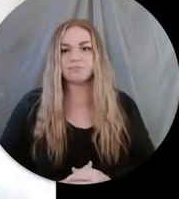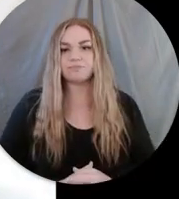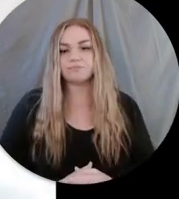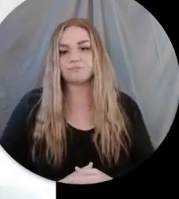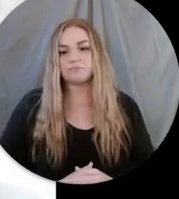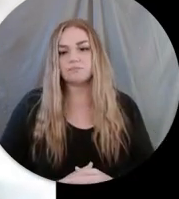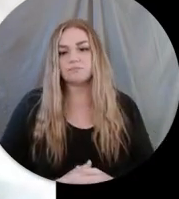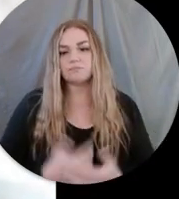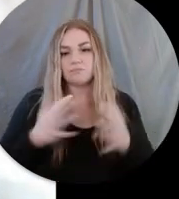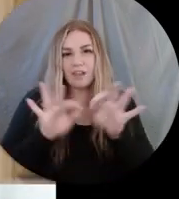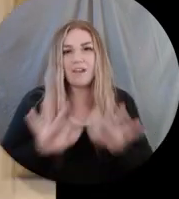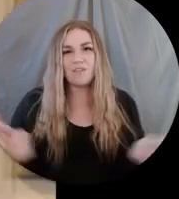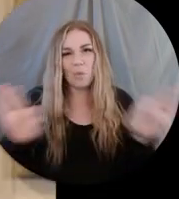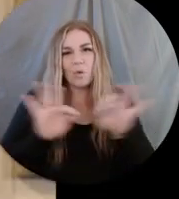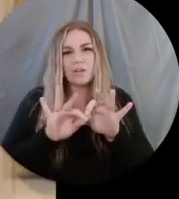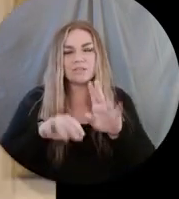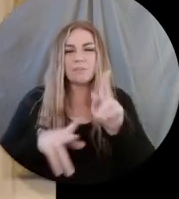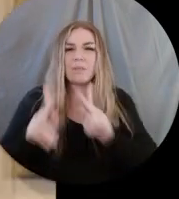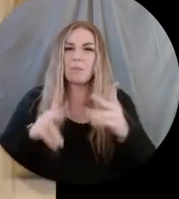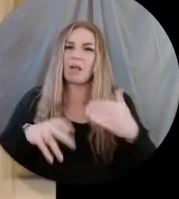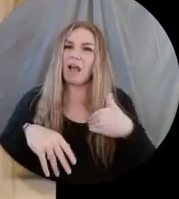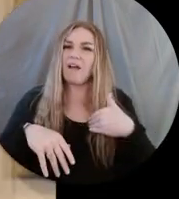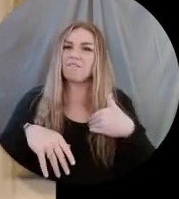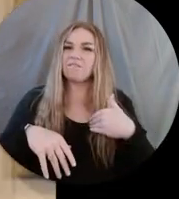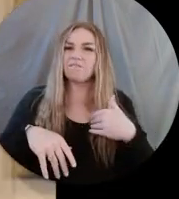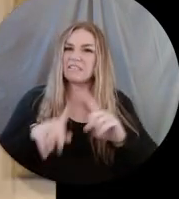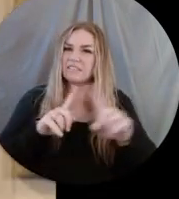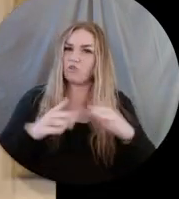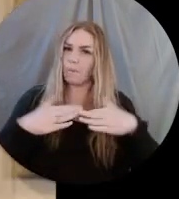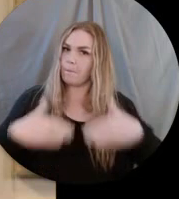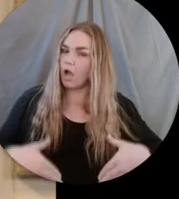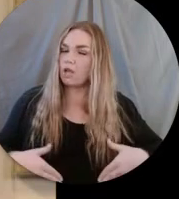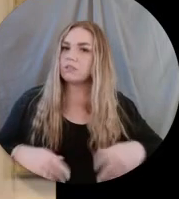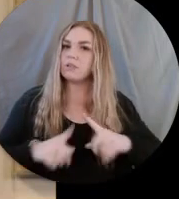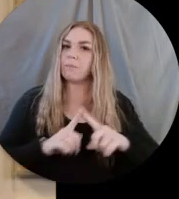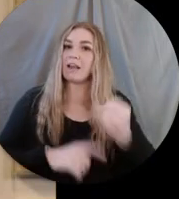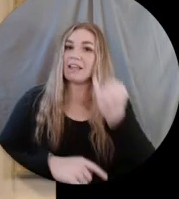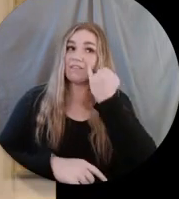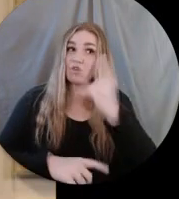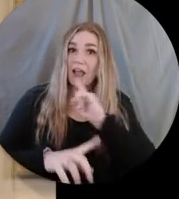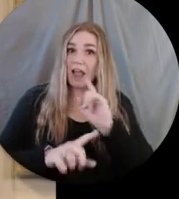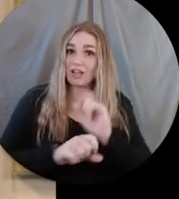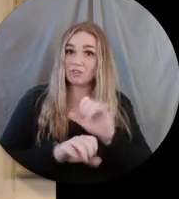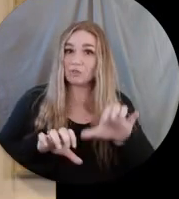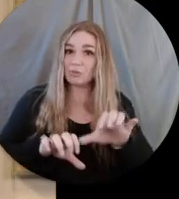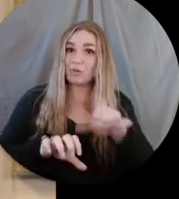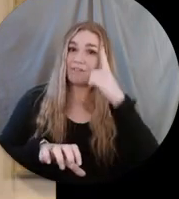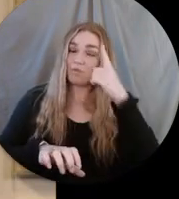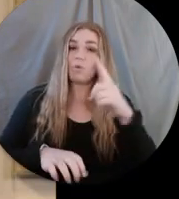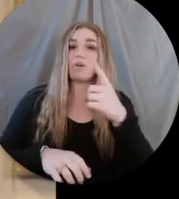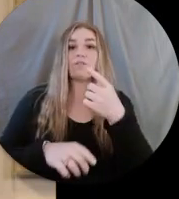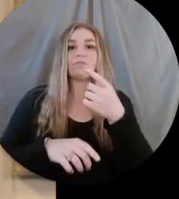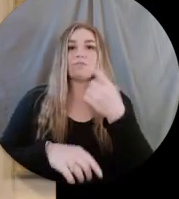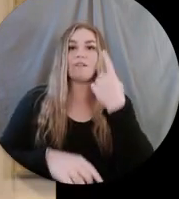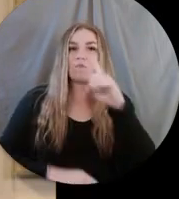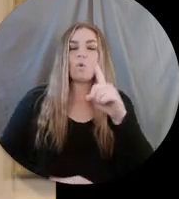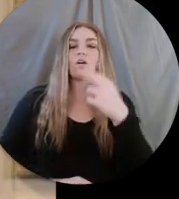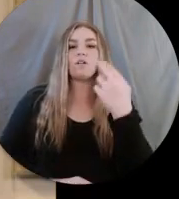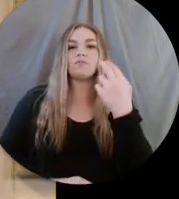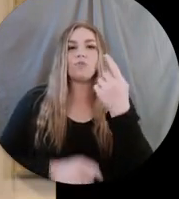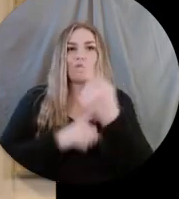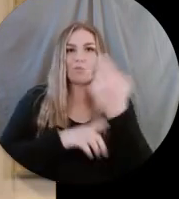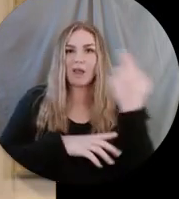lot in their life, but if you're really doing it and if you're really doing it for the right reasons, if you're doing it for the